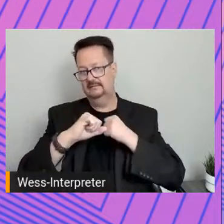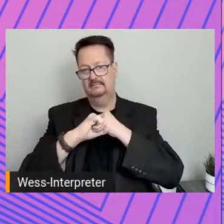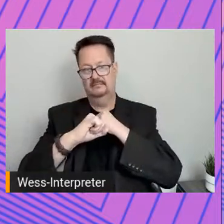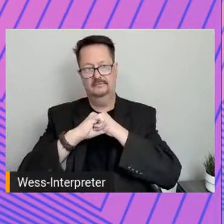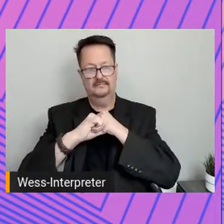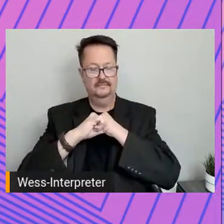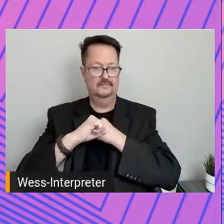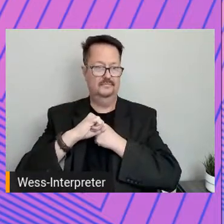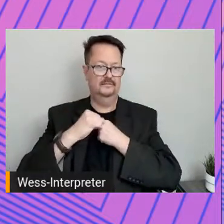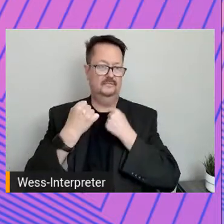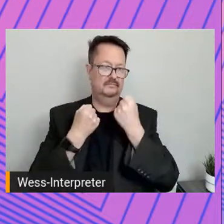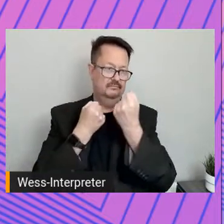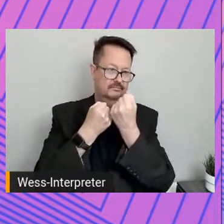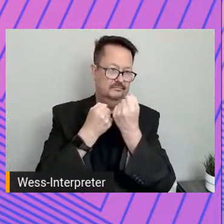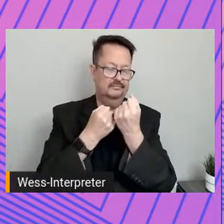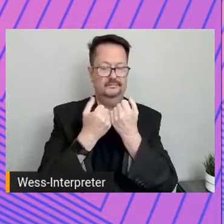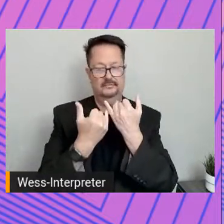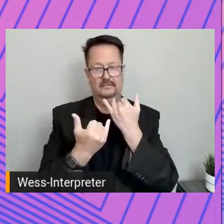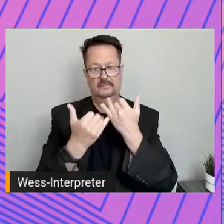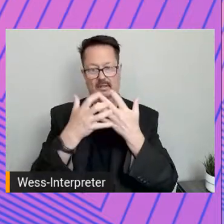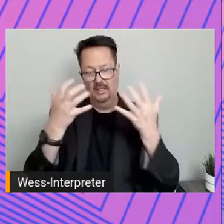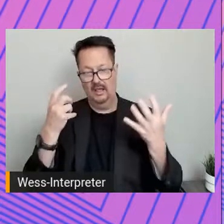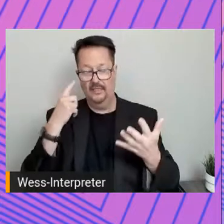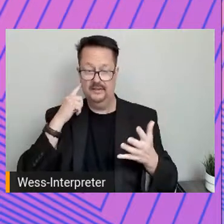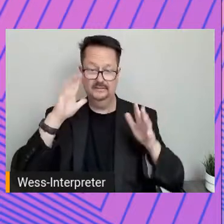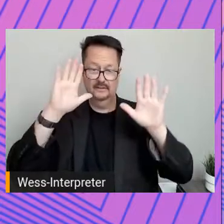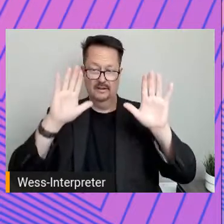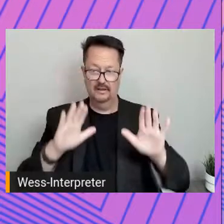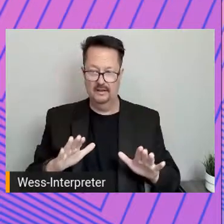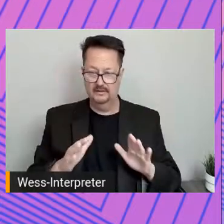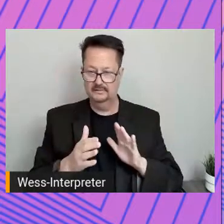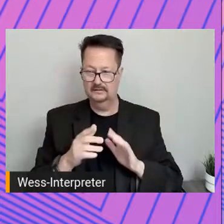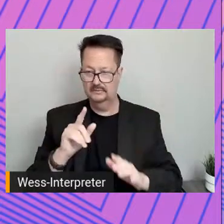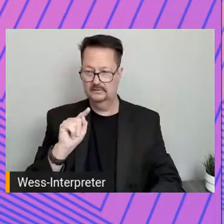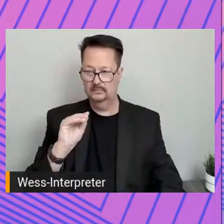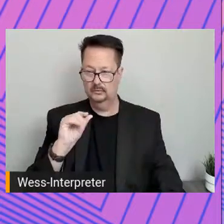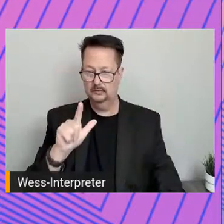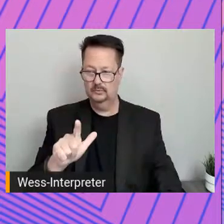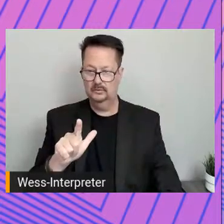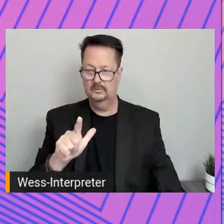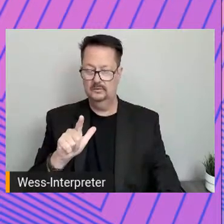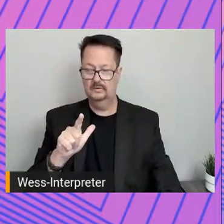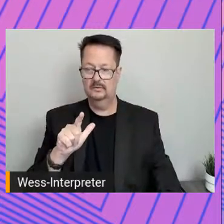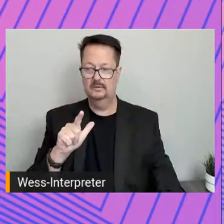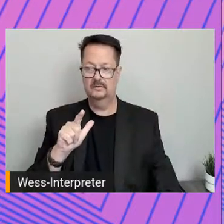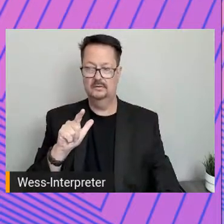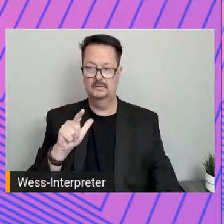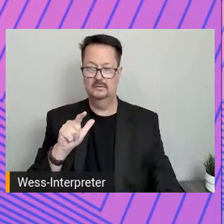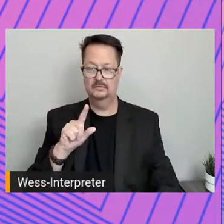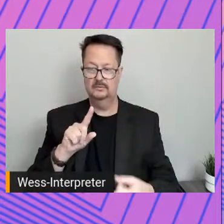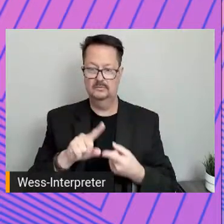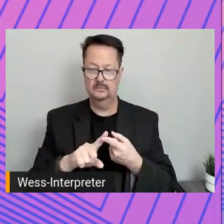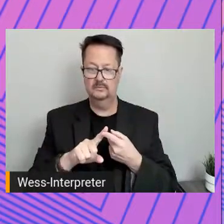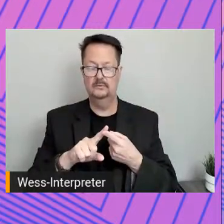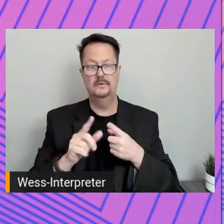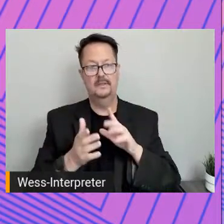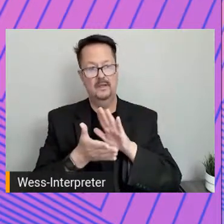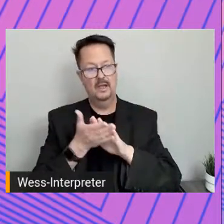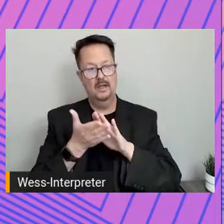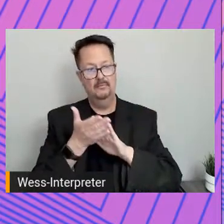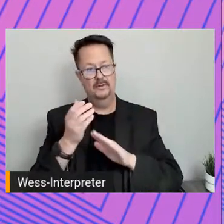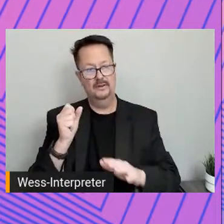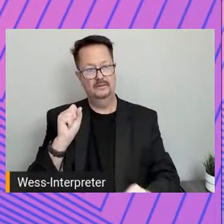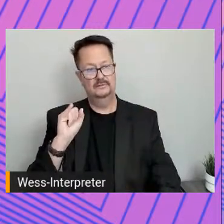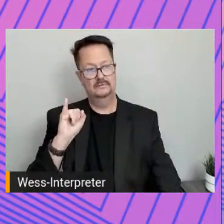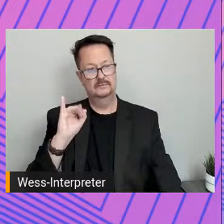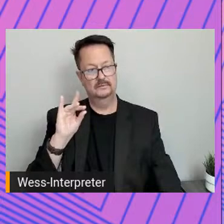tool, especially for people who aren't necessarily inclined to the operator side of things, and they're